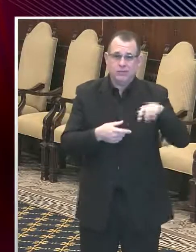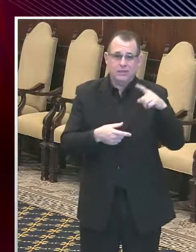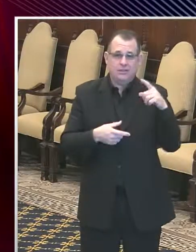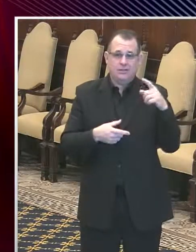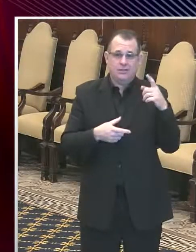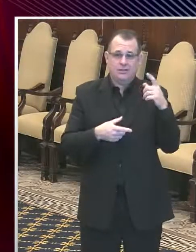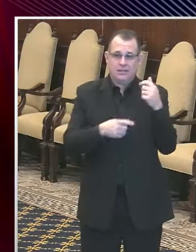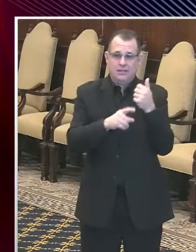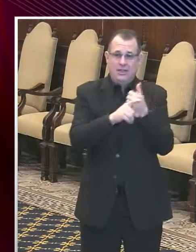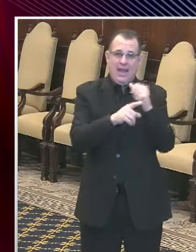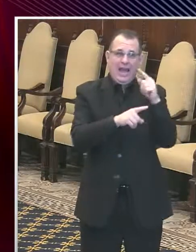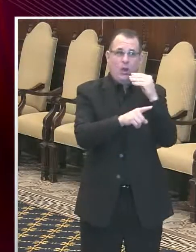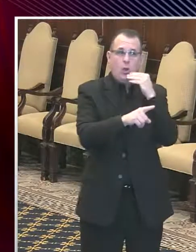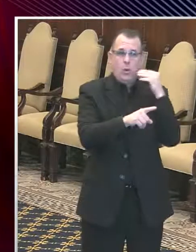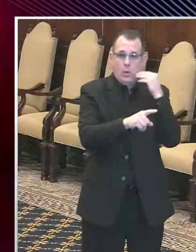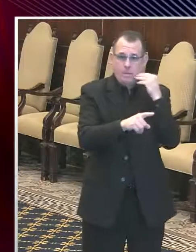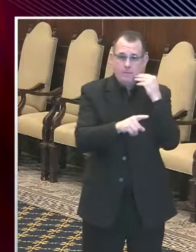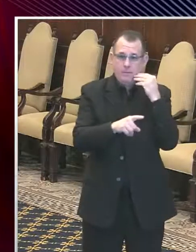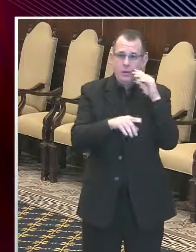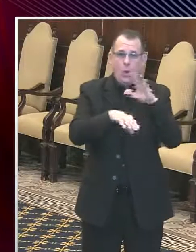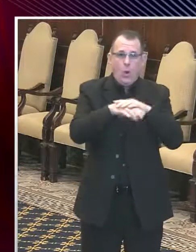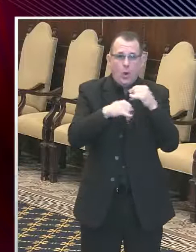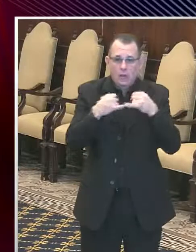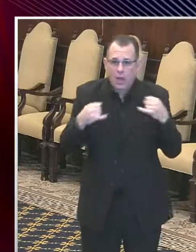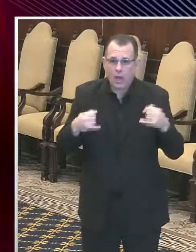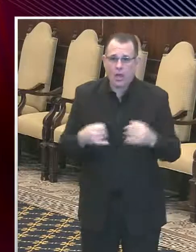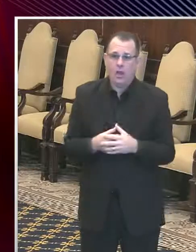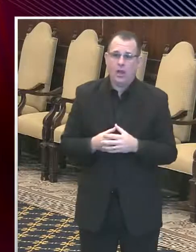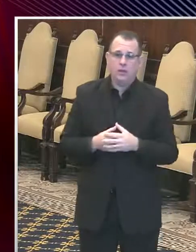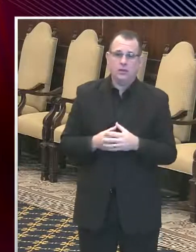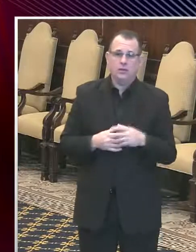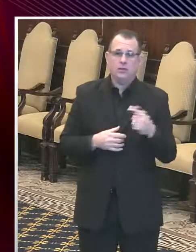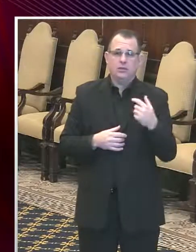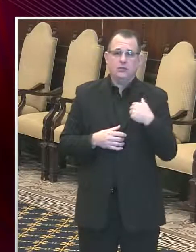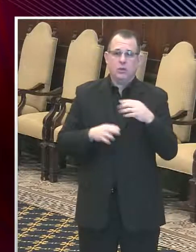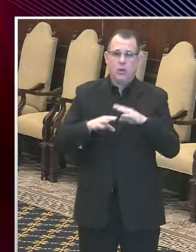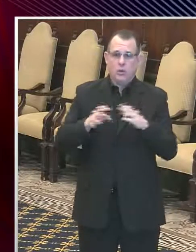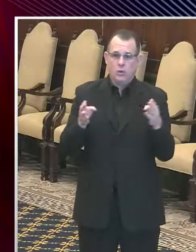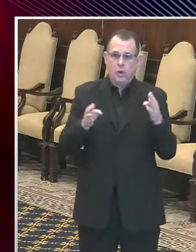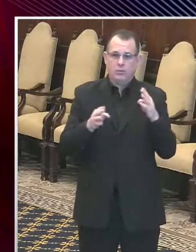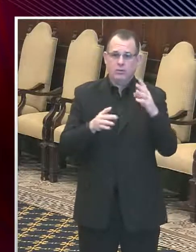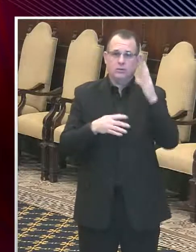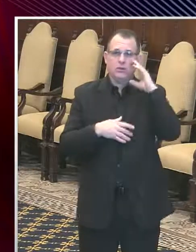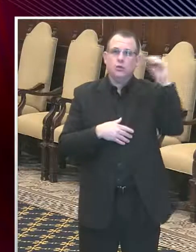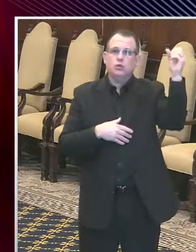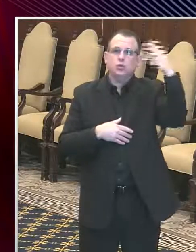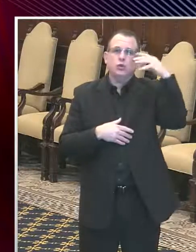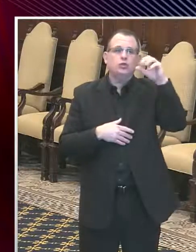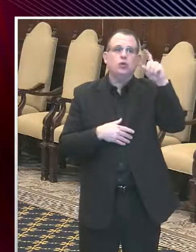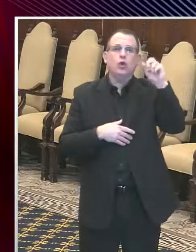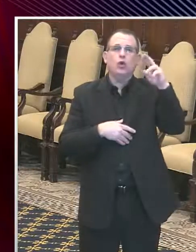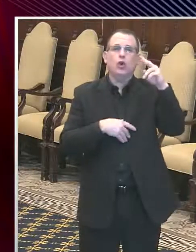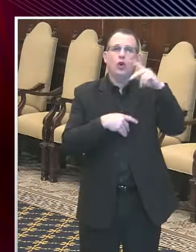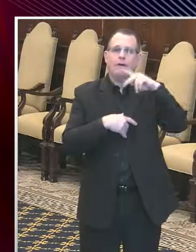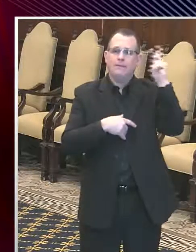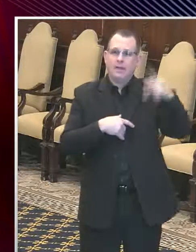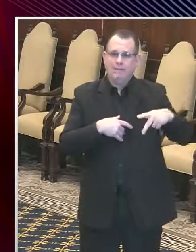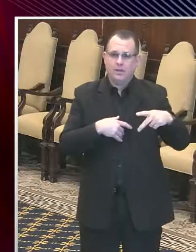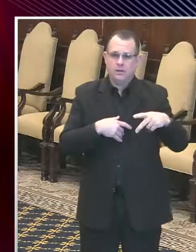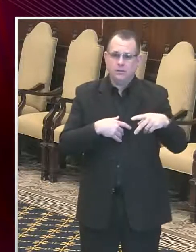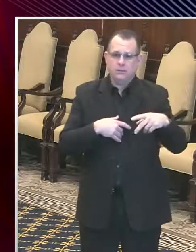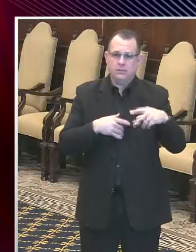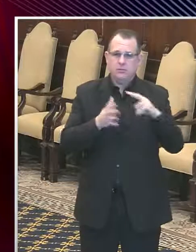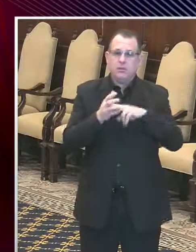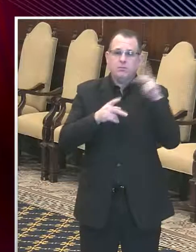celebrate Earth Week. We are also reopening the Solarized Philly program today so that Philadelphians can continue to benefit from